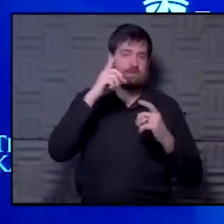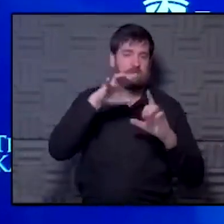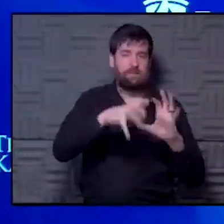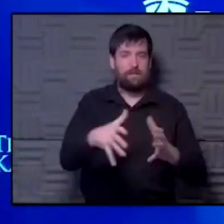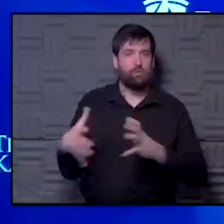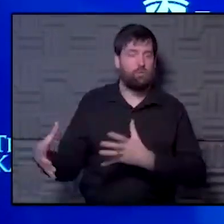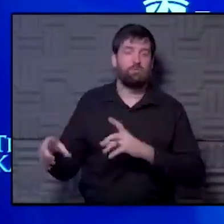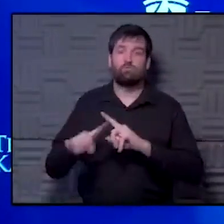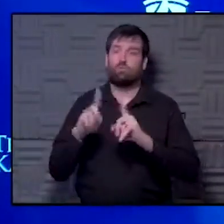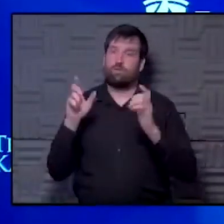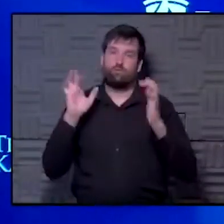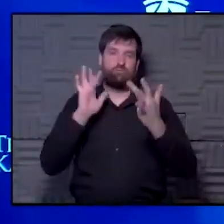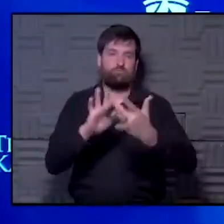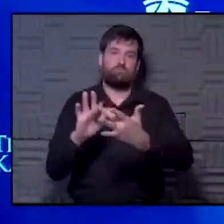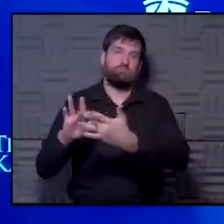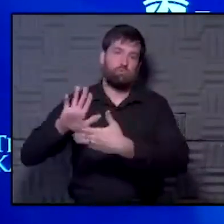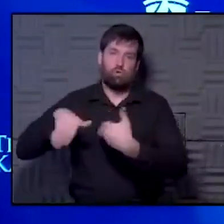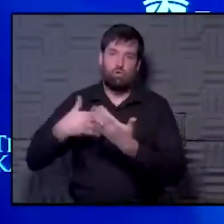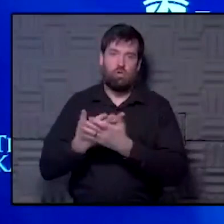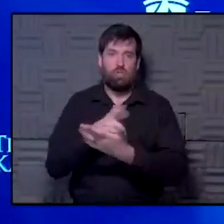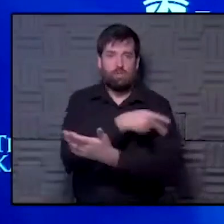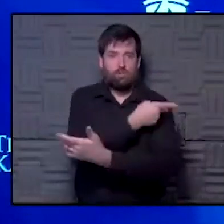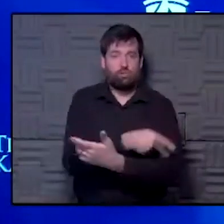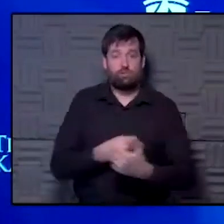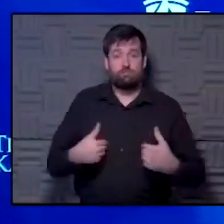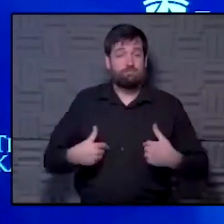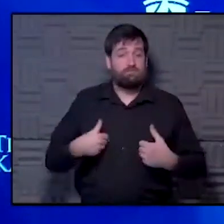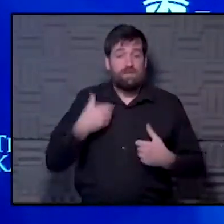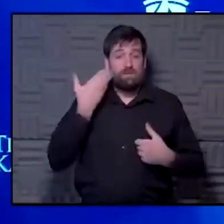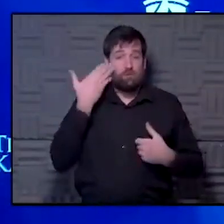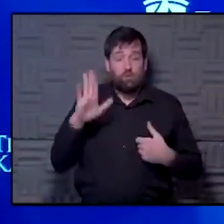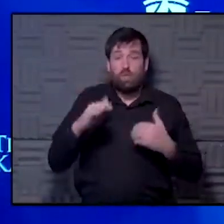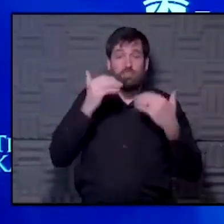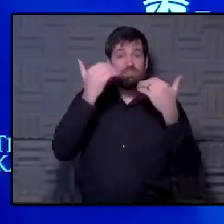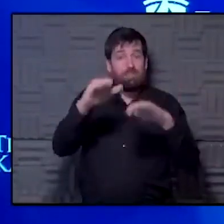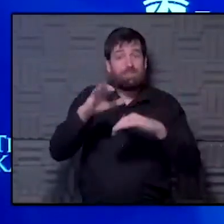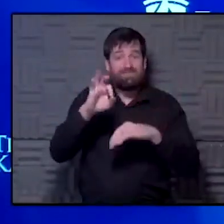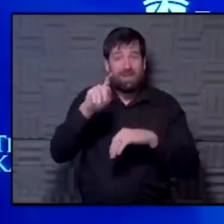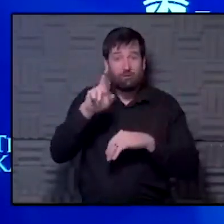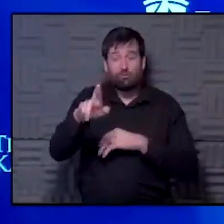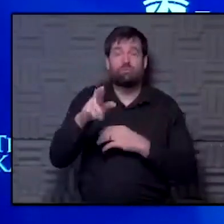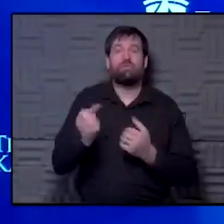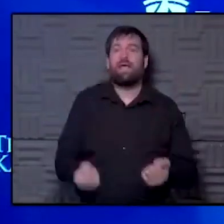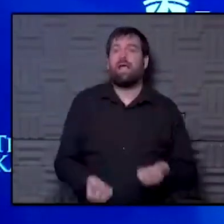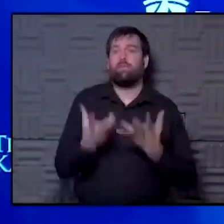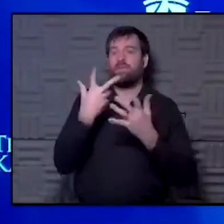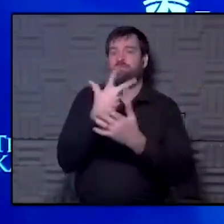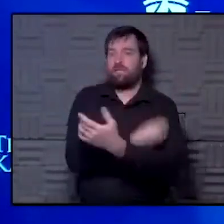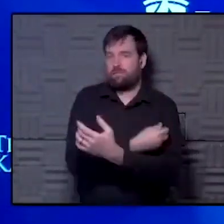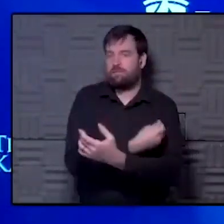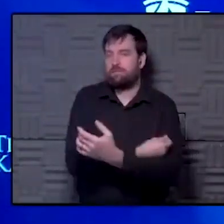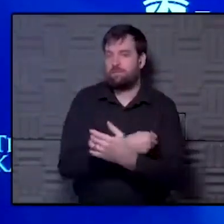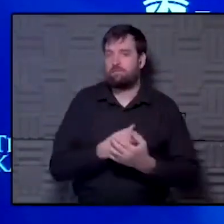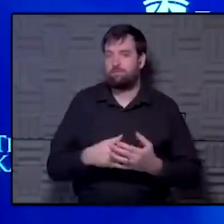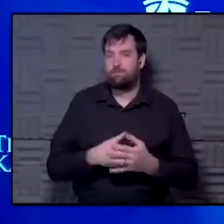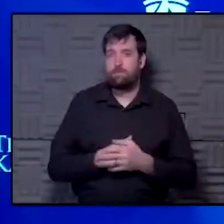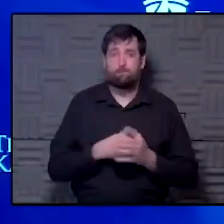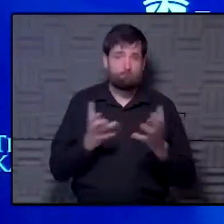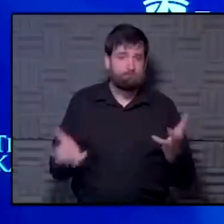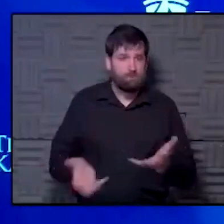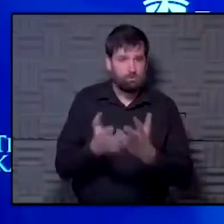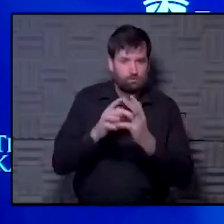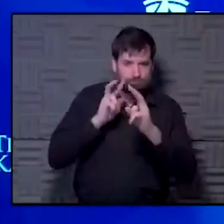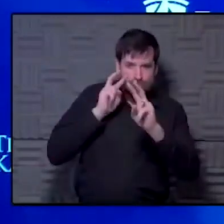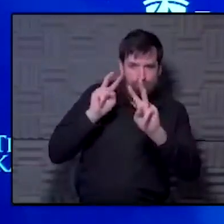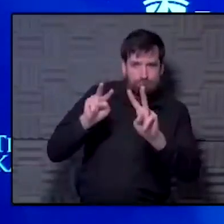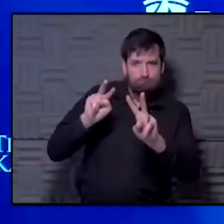reach out to all of our patients. What I don't know yet, and what's going to be the limiting factor, is the amount of vaccine. And that's why I would encourage you to stay